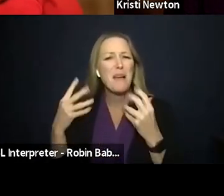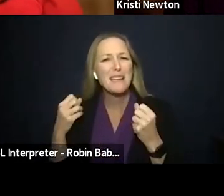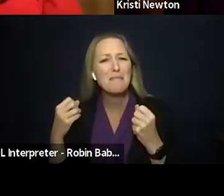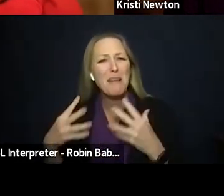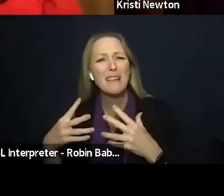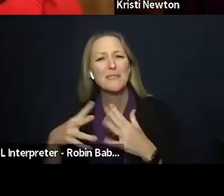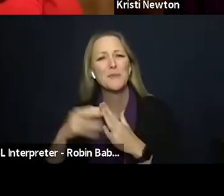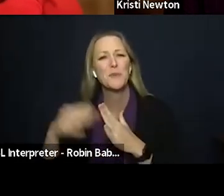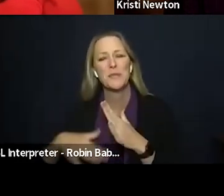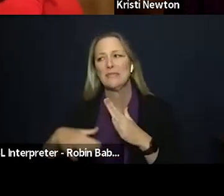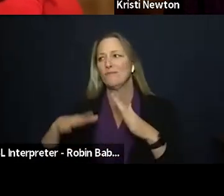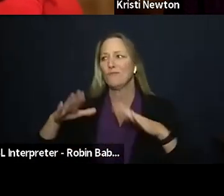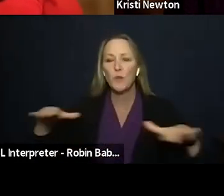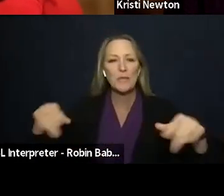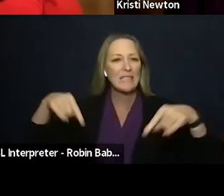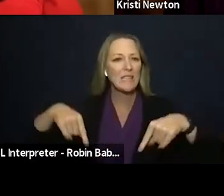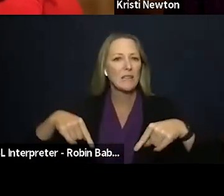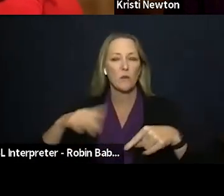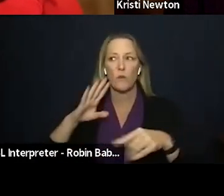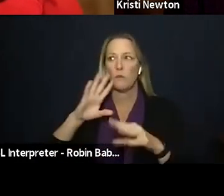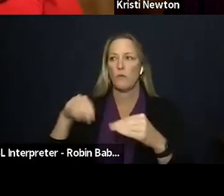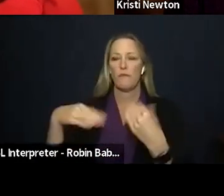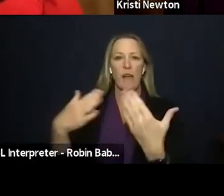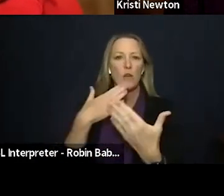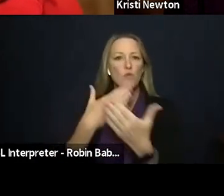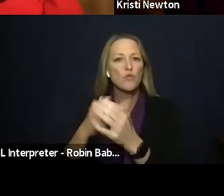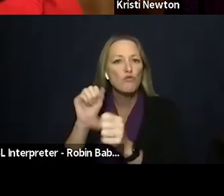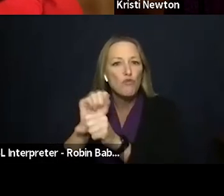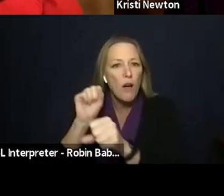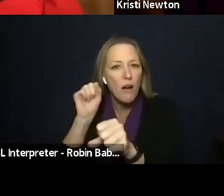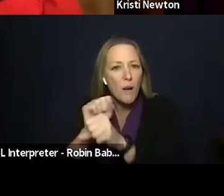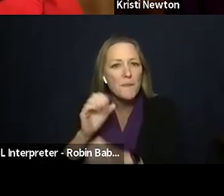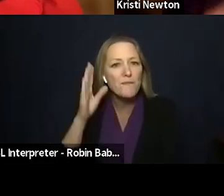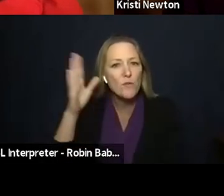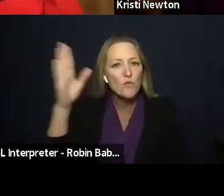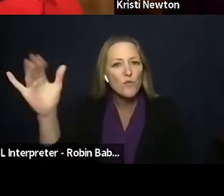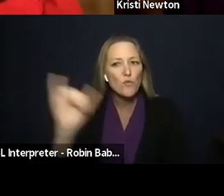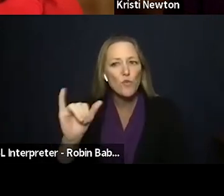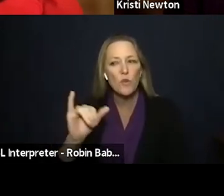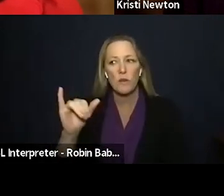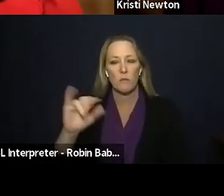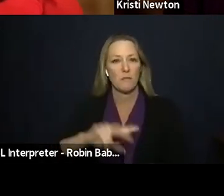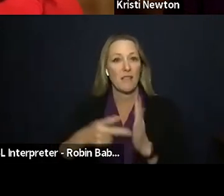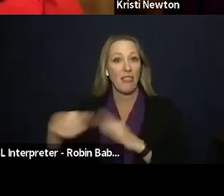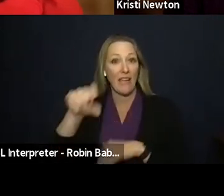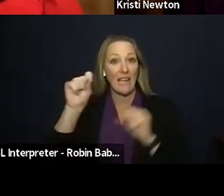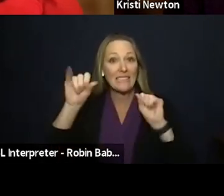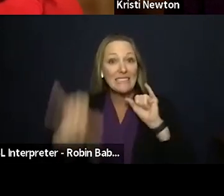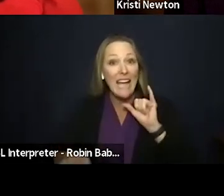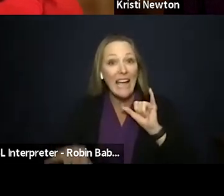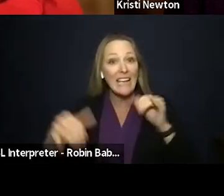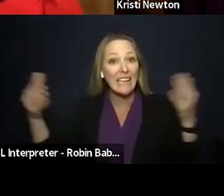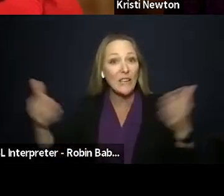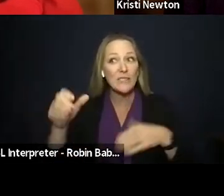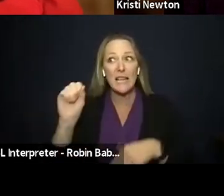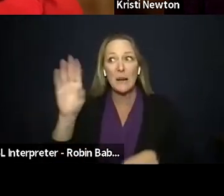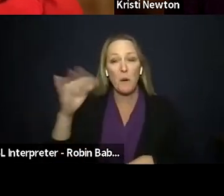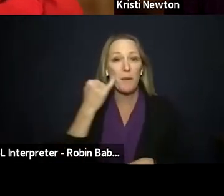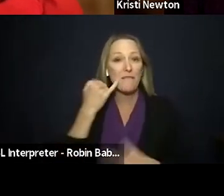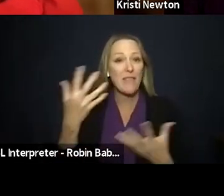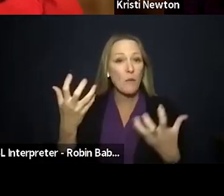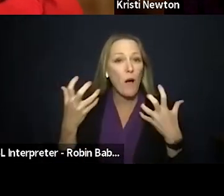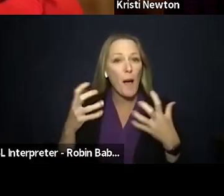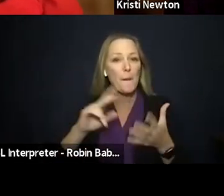our community really good jobs going forward too in this and being able to stay in santa barbara should they choose because they are